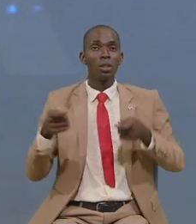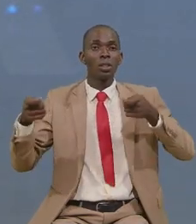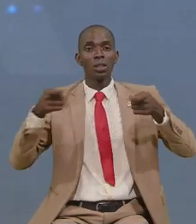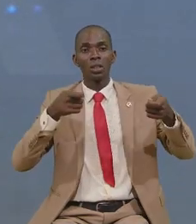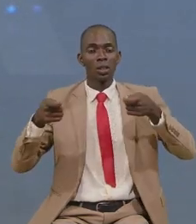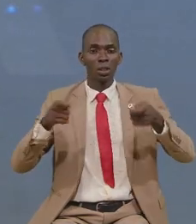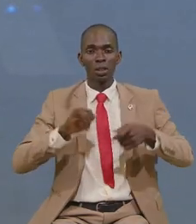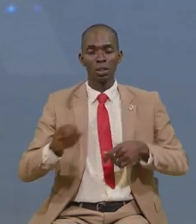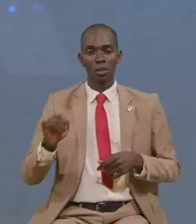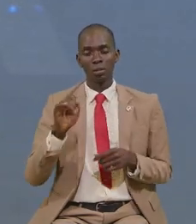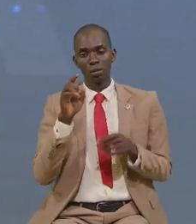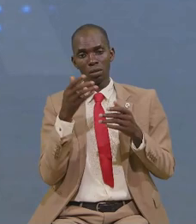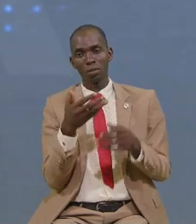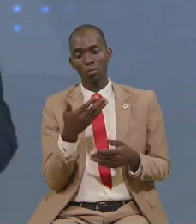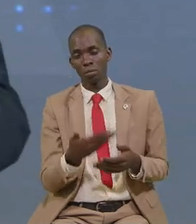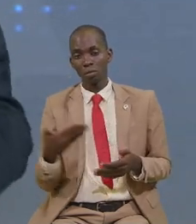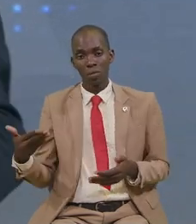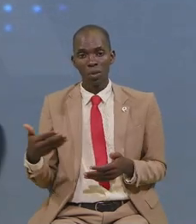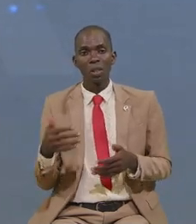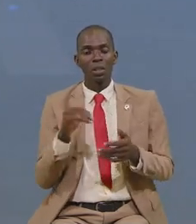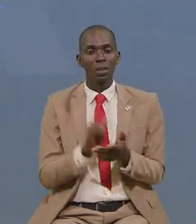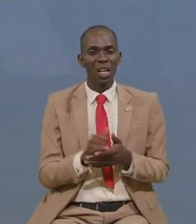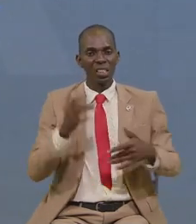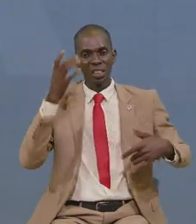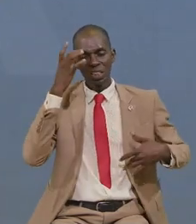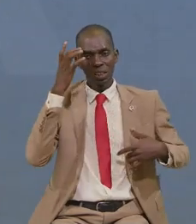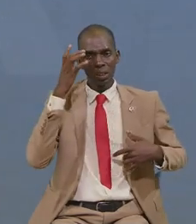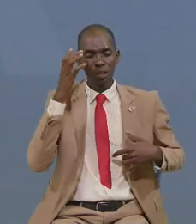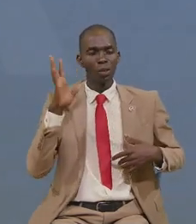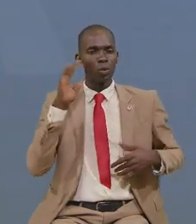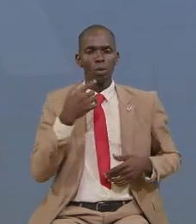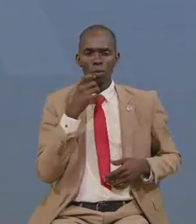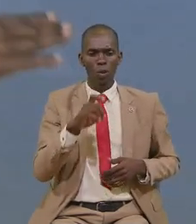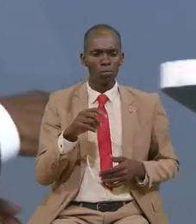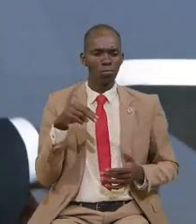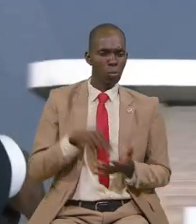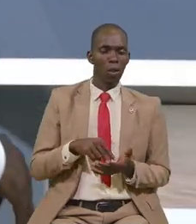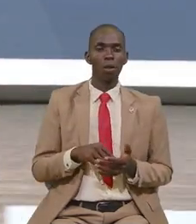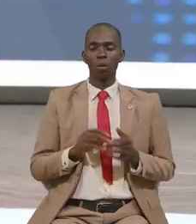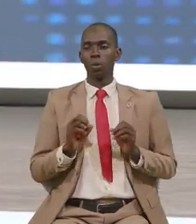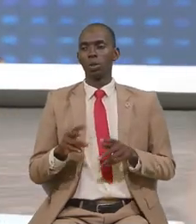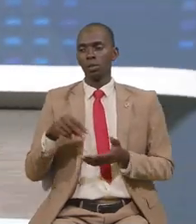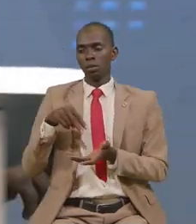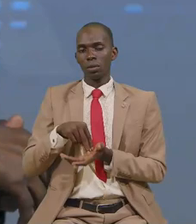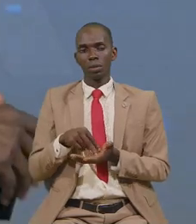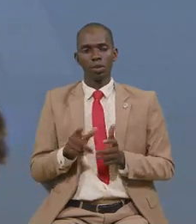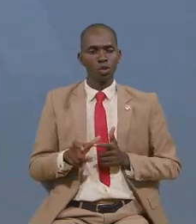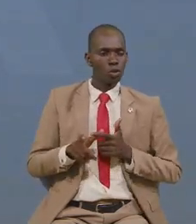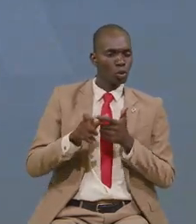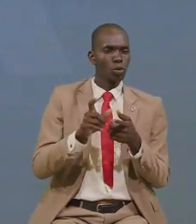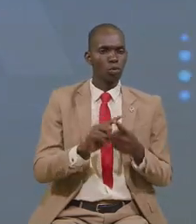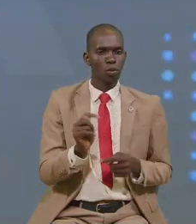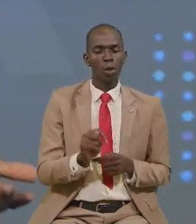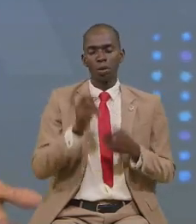that diabetes reigning there, was it get up, and you have to get up. Run to the toilet, you have to run to